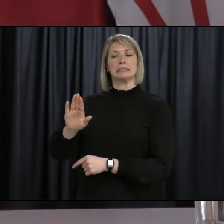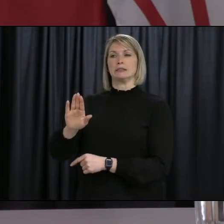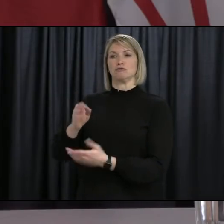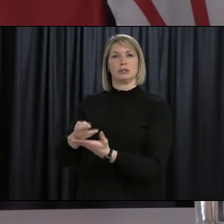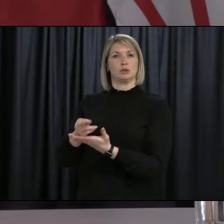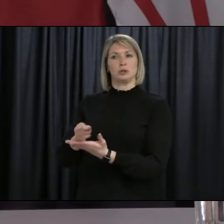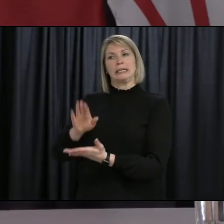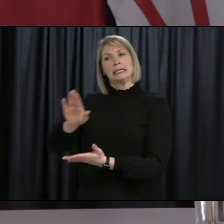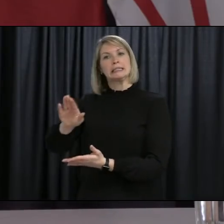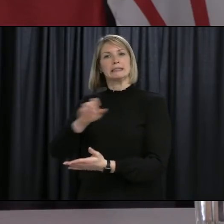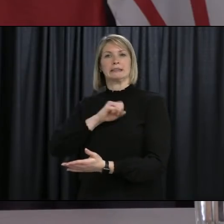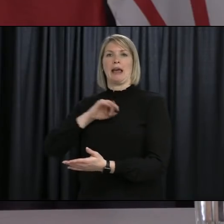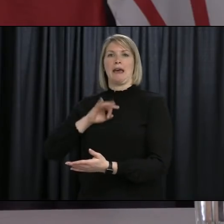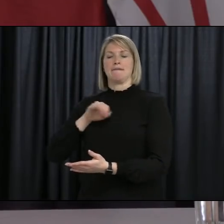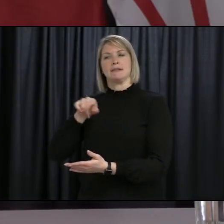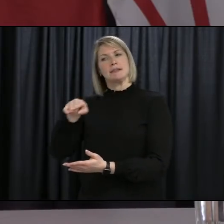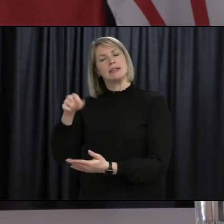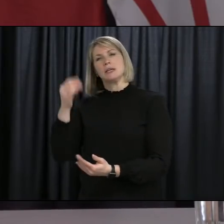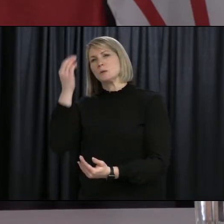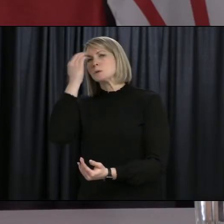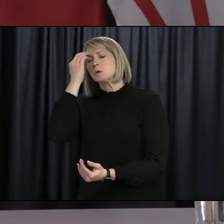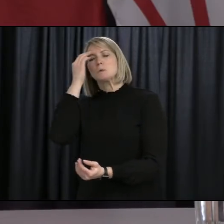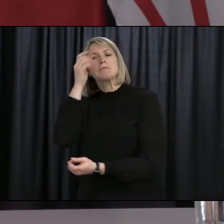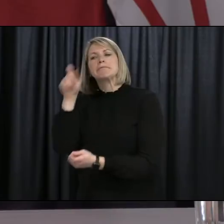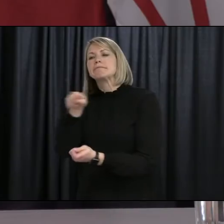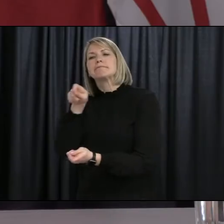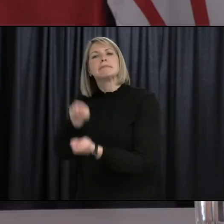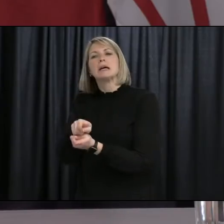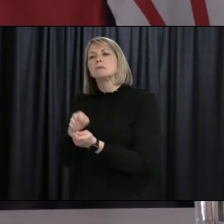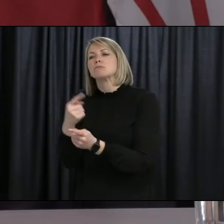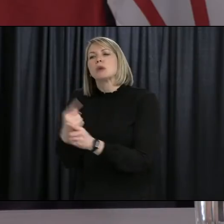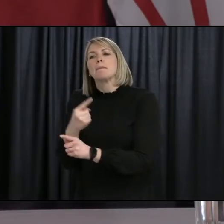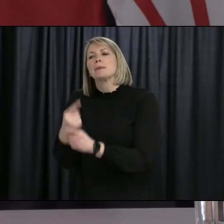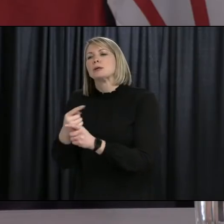needs, and I have every confidence that he'll make the right decisions moving forward.